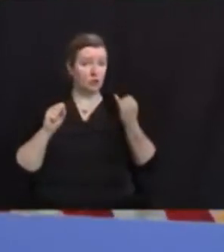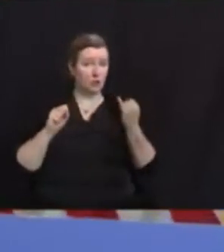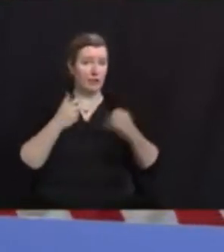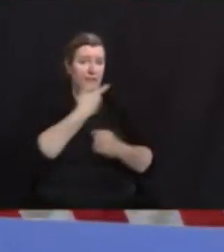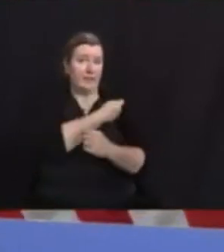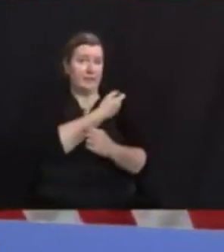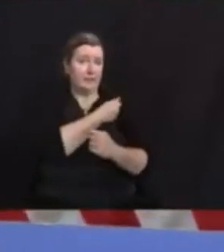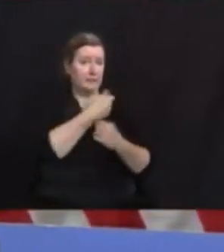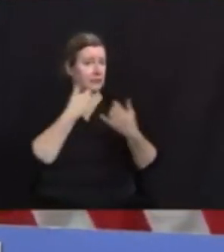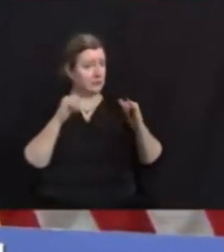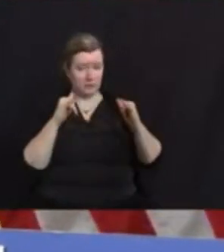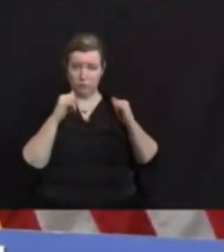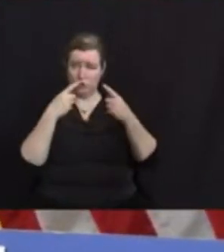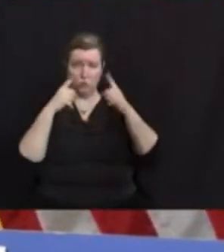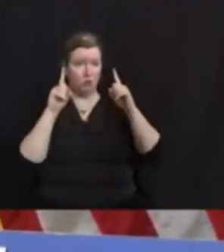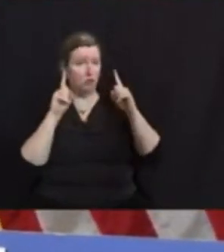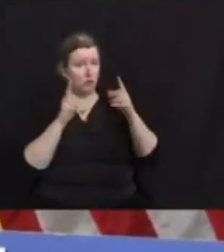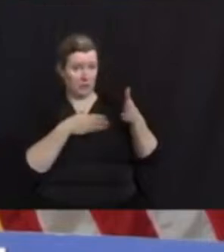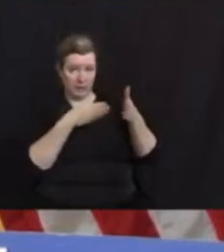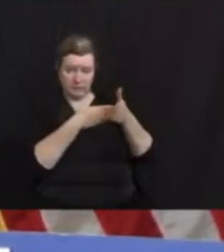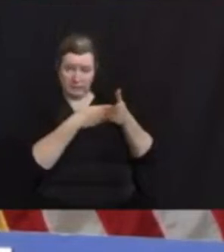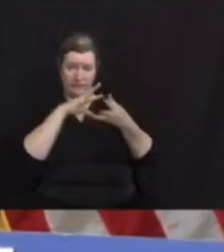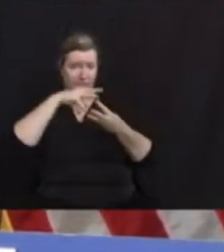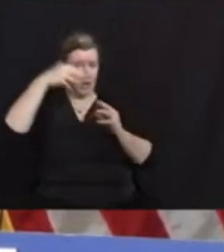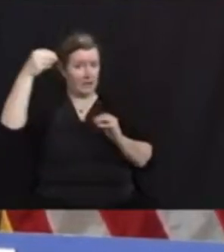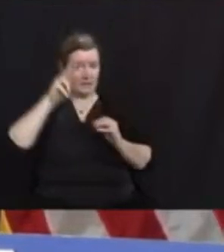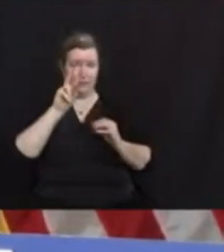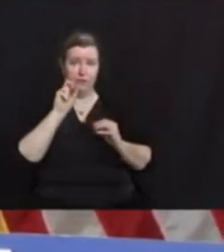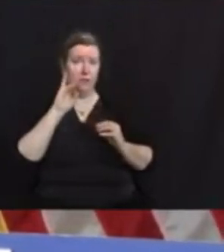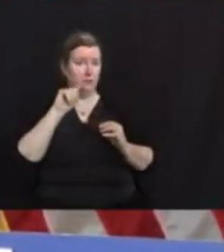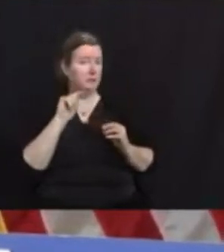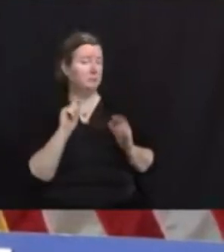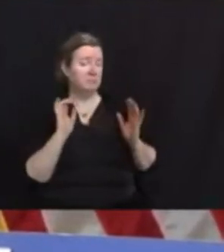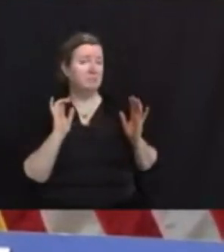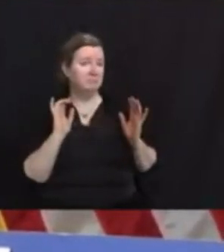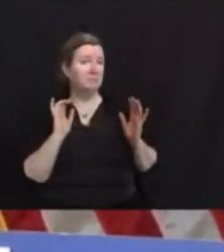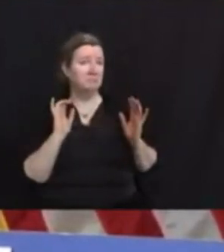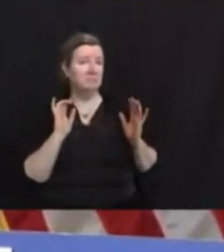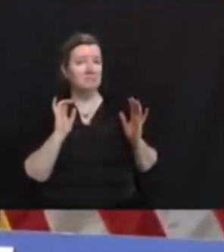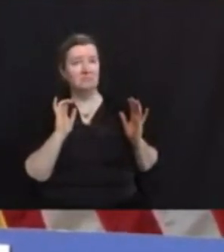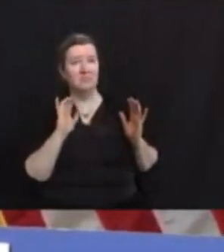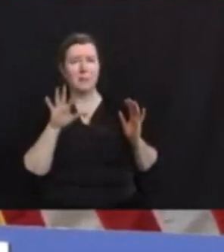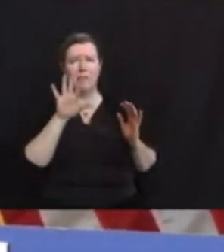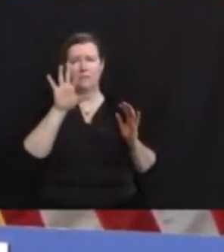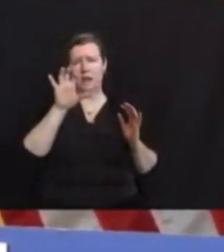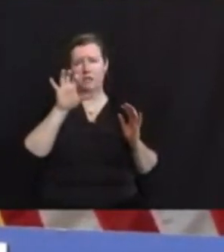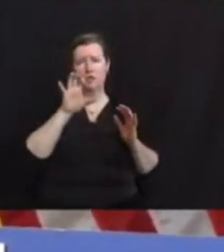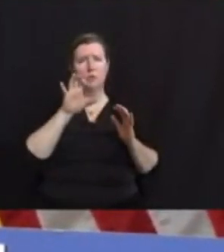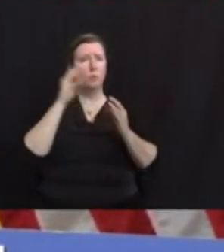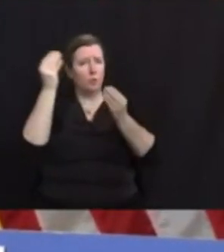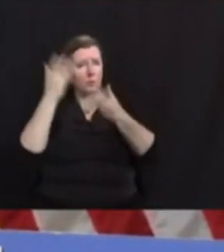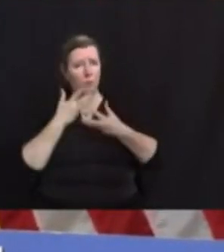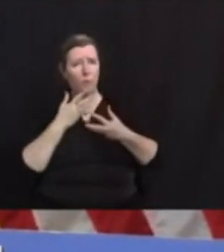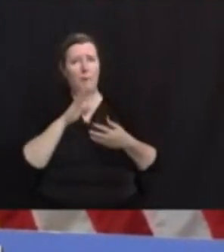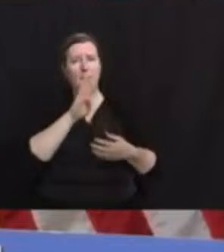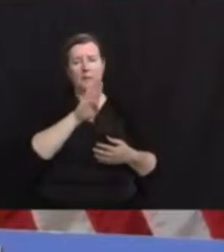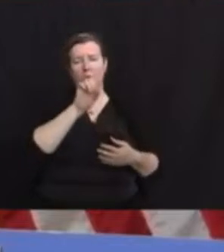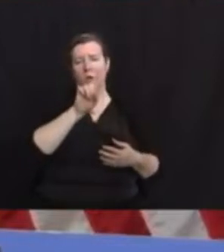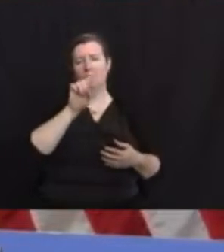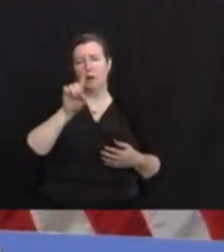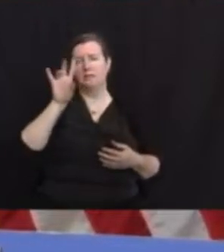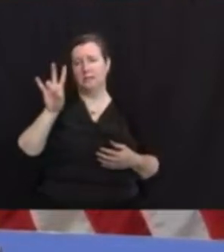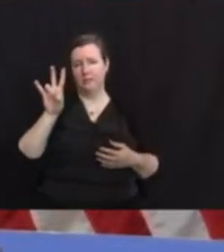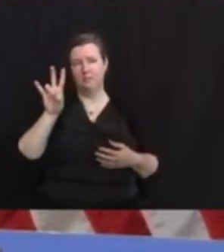as we know against the variants. There have been about 500 or so that have been reported of the B.1.1.7 or so-called